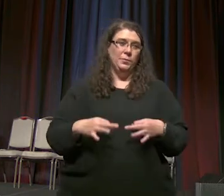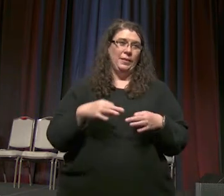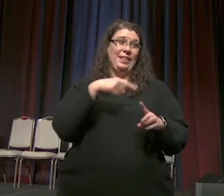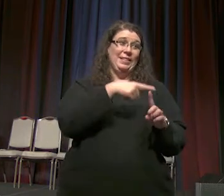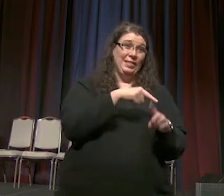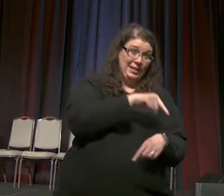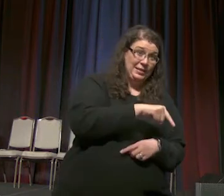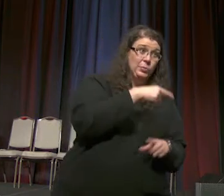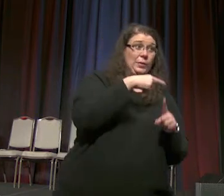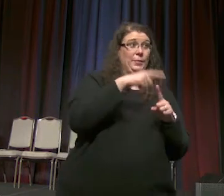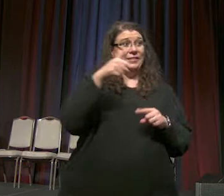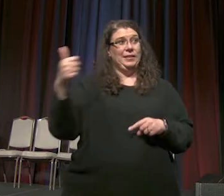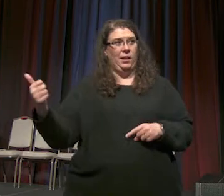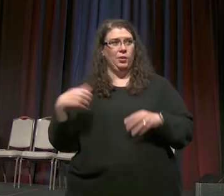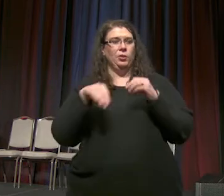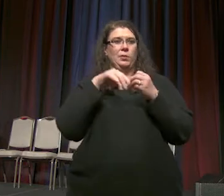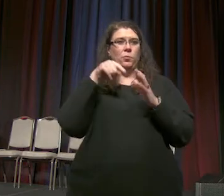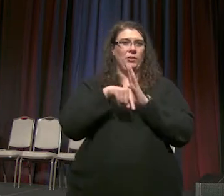detail. Thank you.